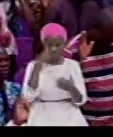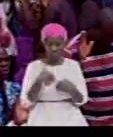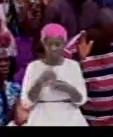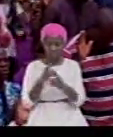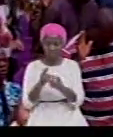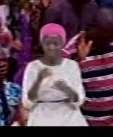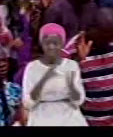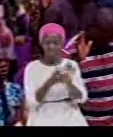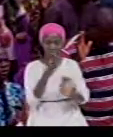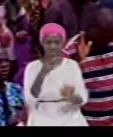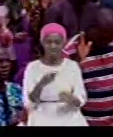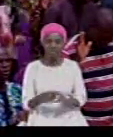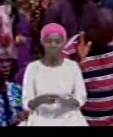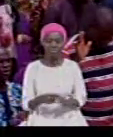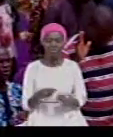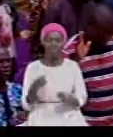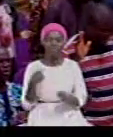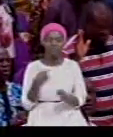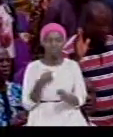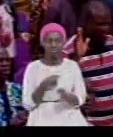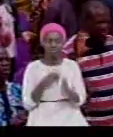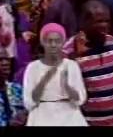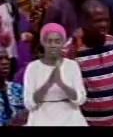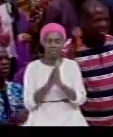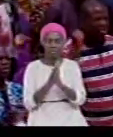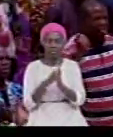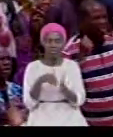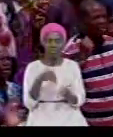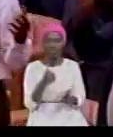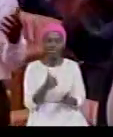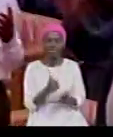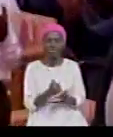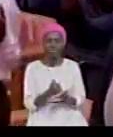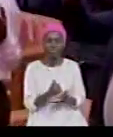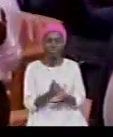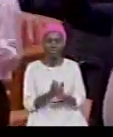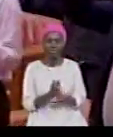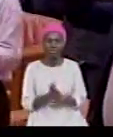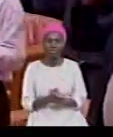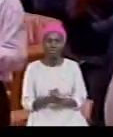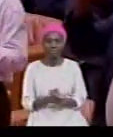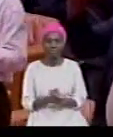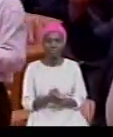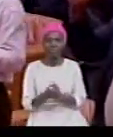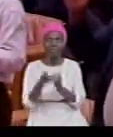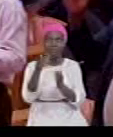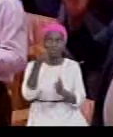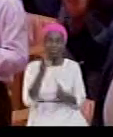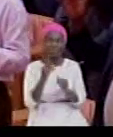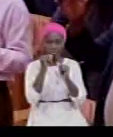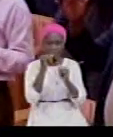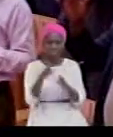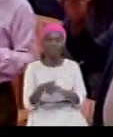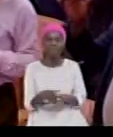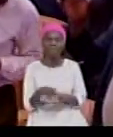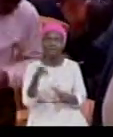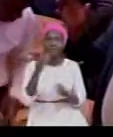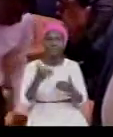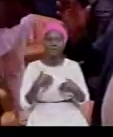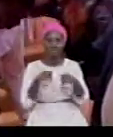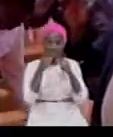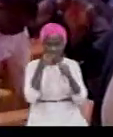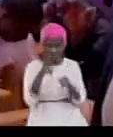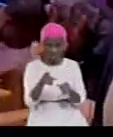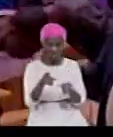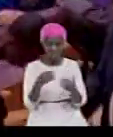answered. In Jesus' name we pray. God bless you. God has blessed you already. You